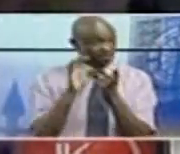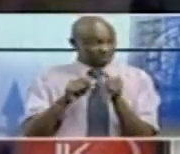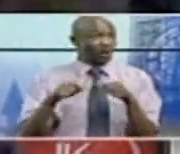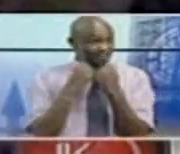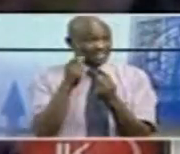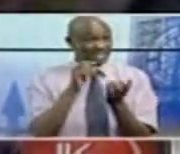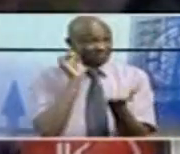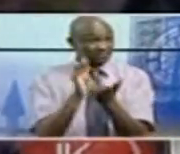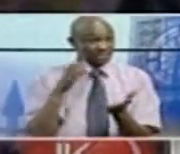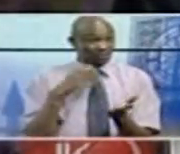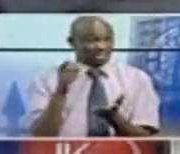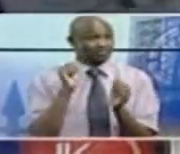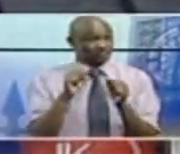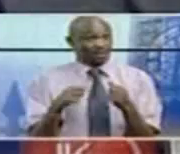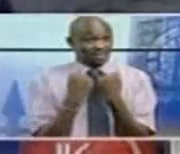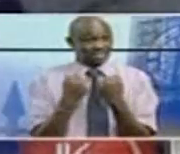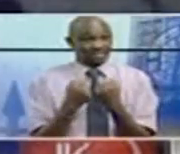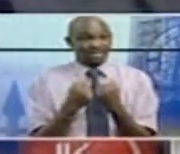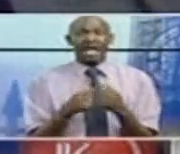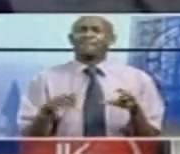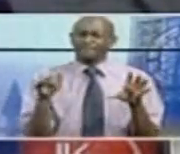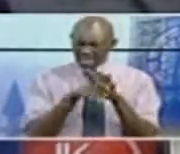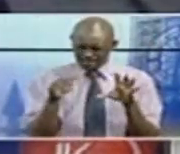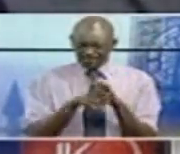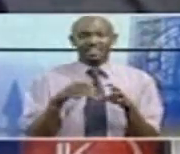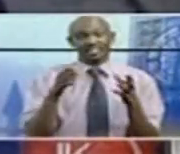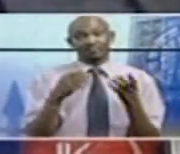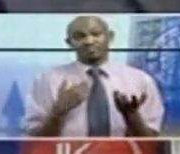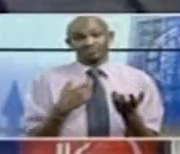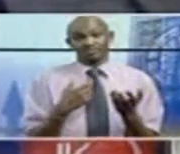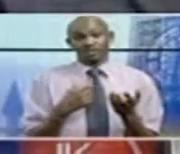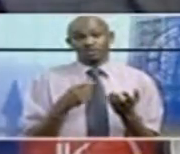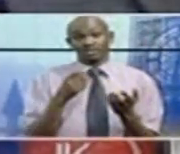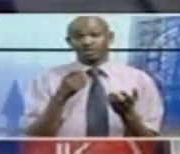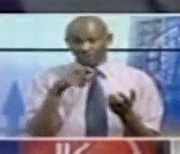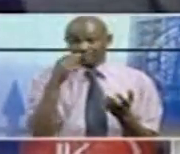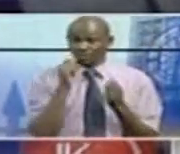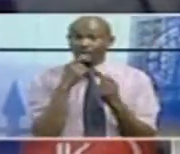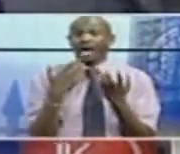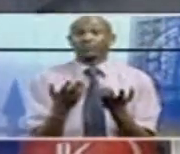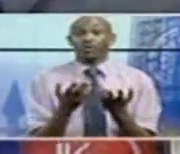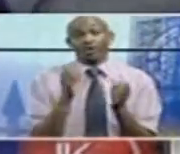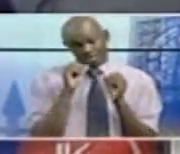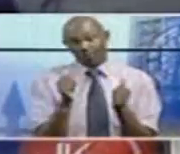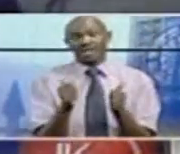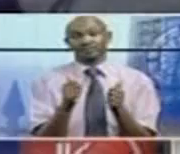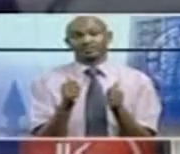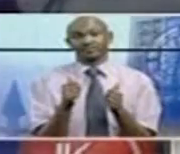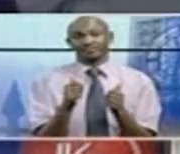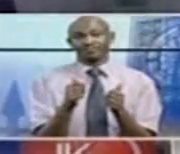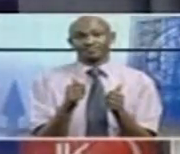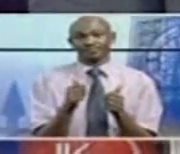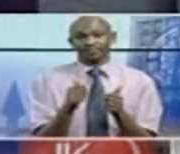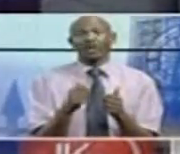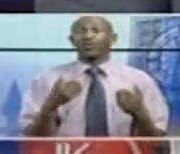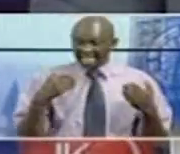Well, a member is entitled to determination. Yeah, but didn't you all try to talk him out of it? Isn't there cracks developing here? We